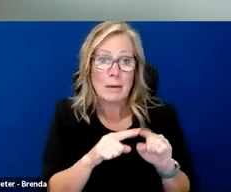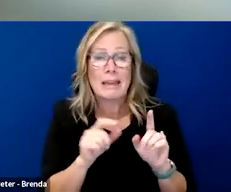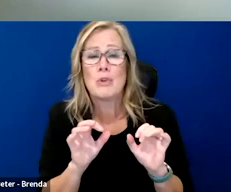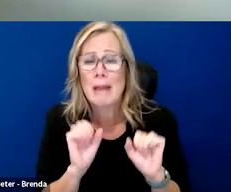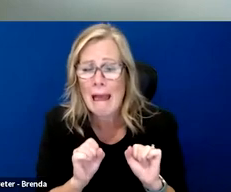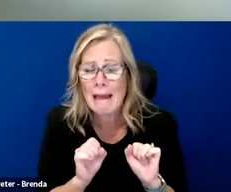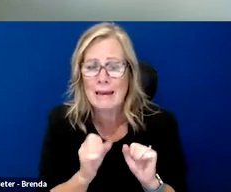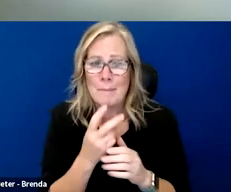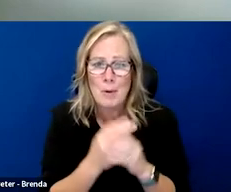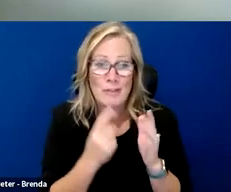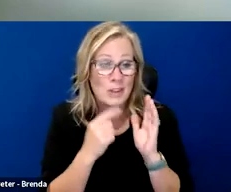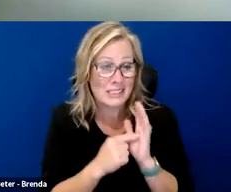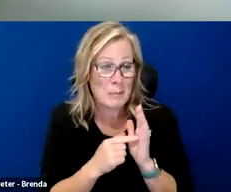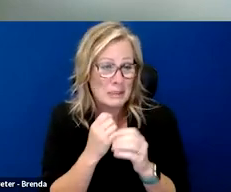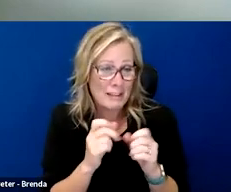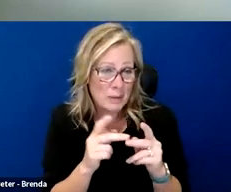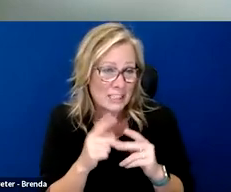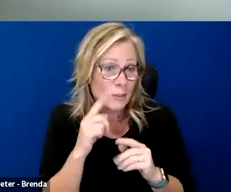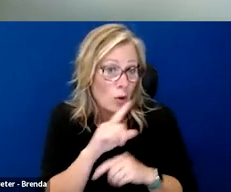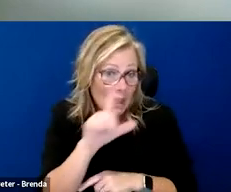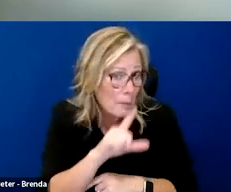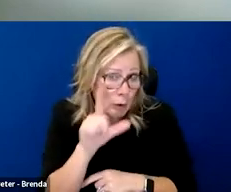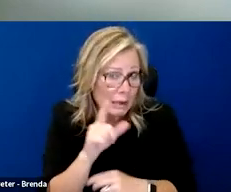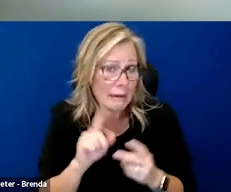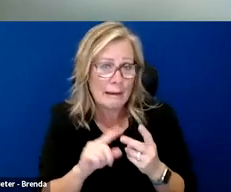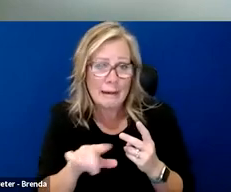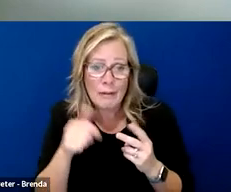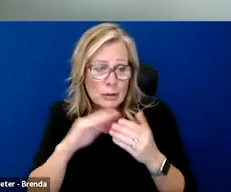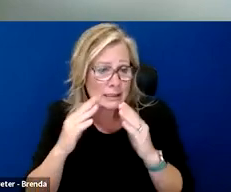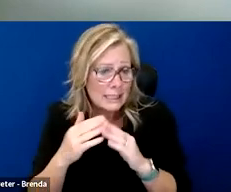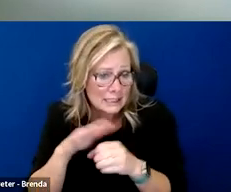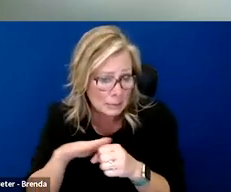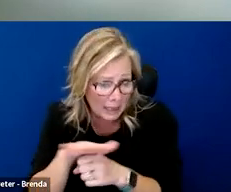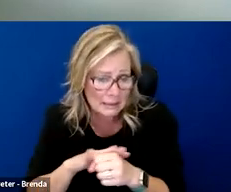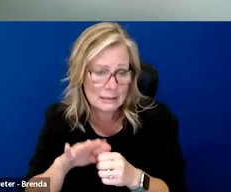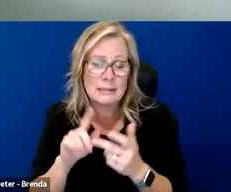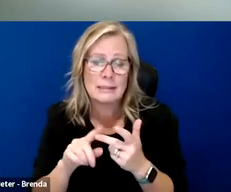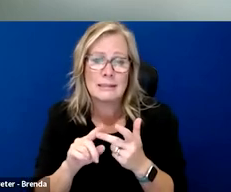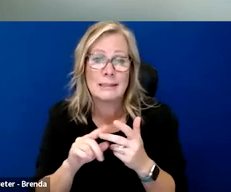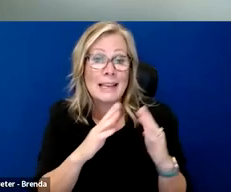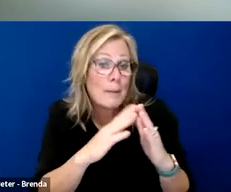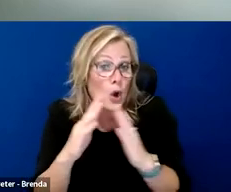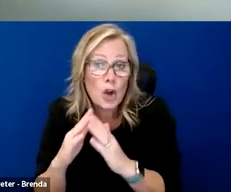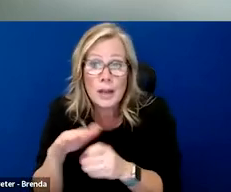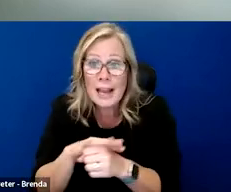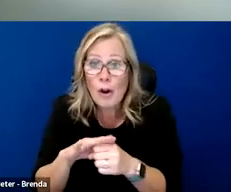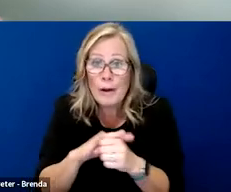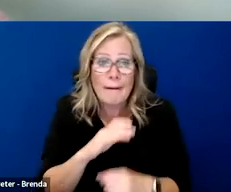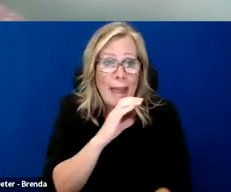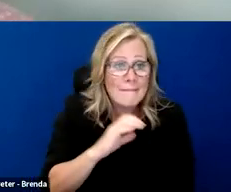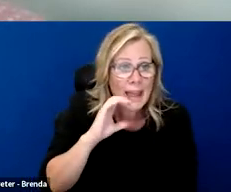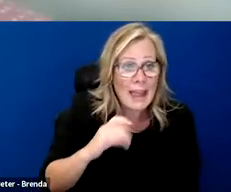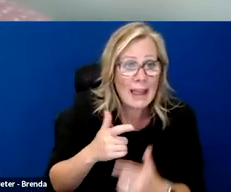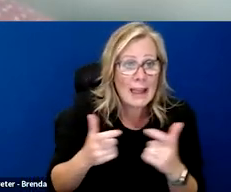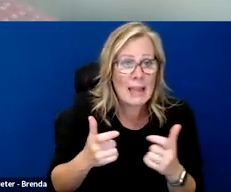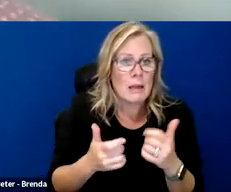these places, like it could be libraries, other municipal spaces, even just neighborhood spaces like cafes that might have, again,